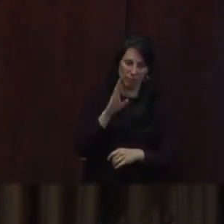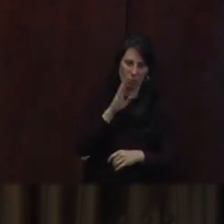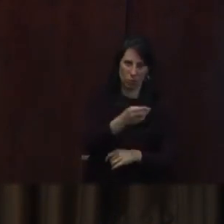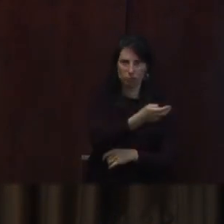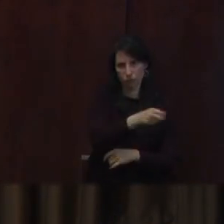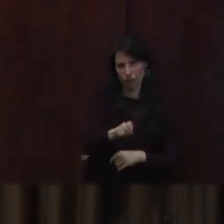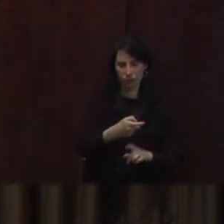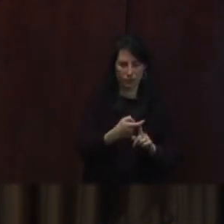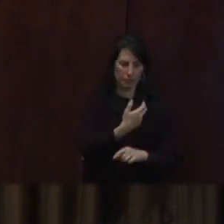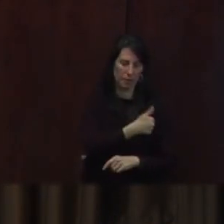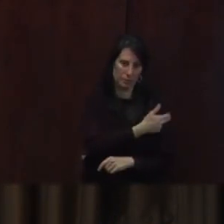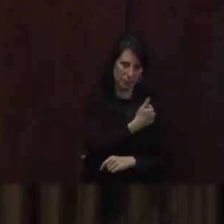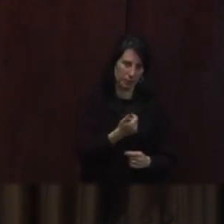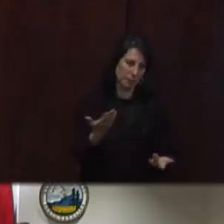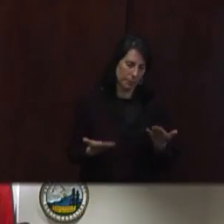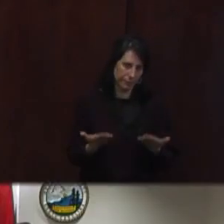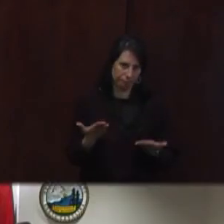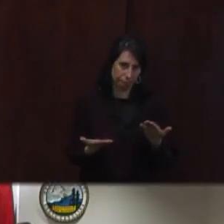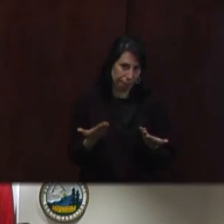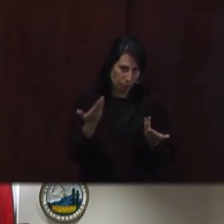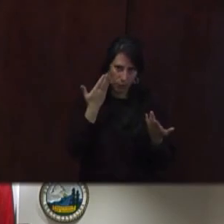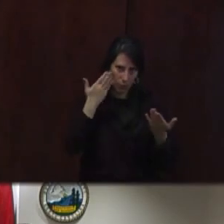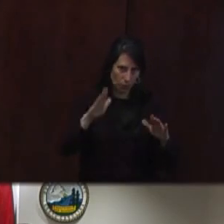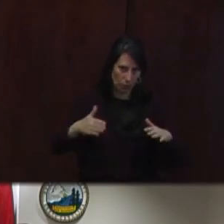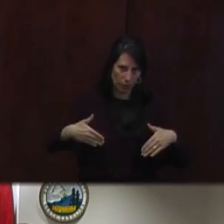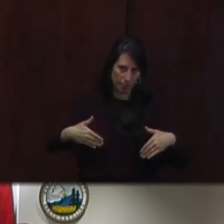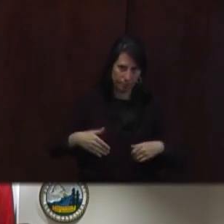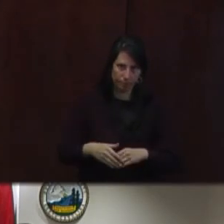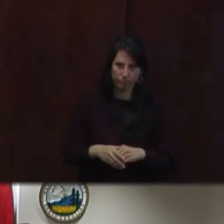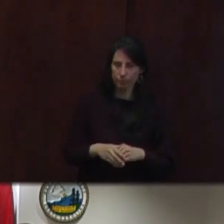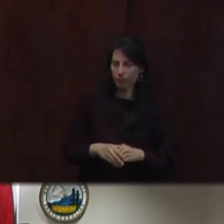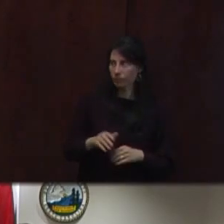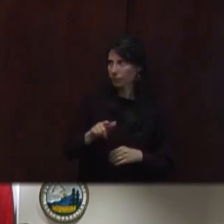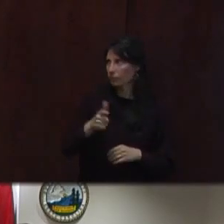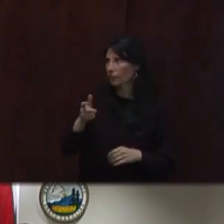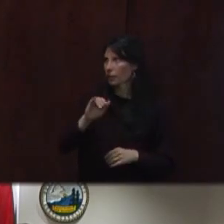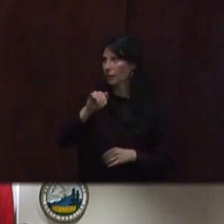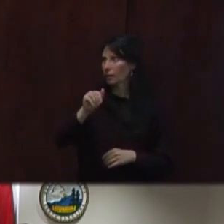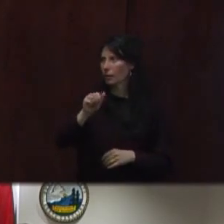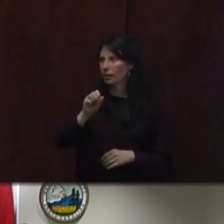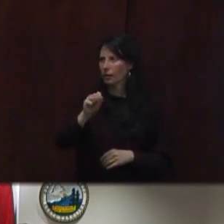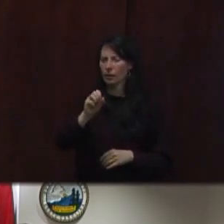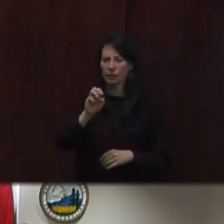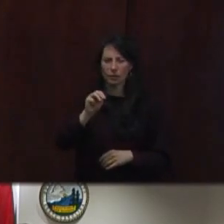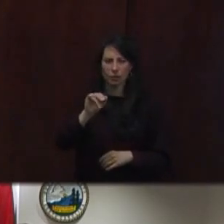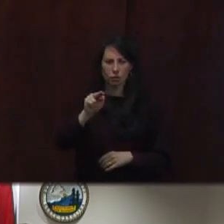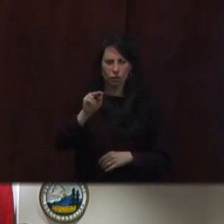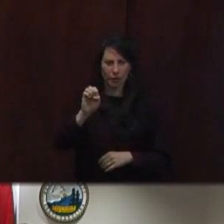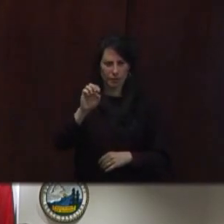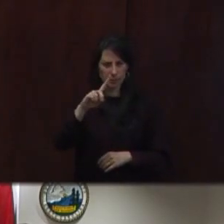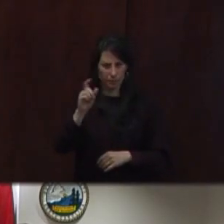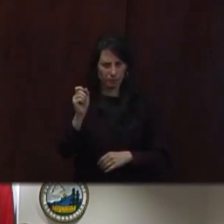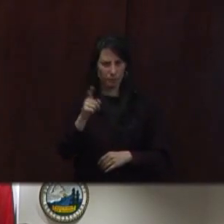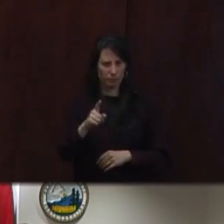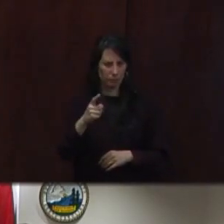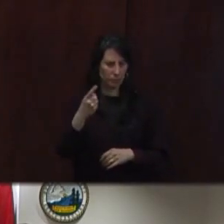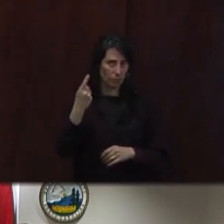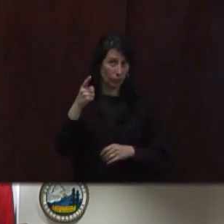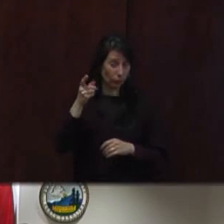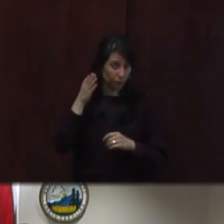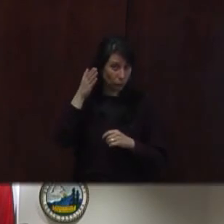thank you. As we think about who will be providing vaccines down the road, do we have any sense of